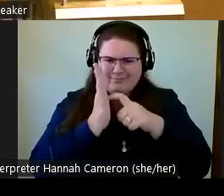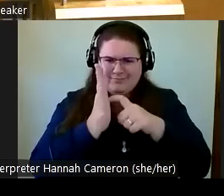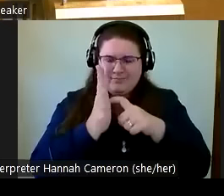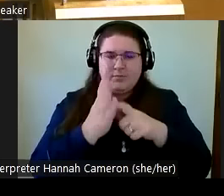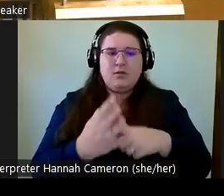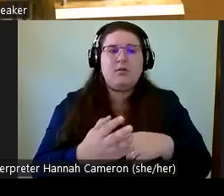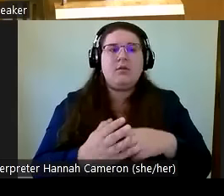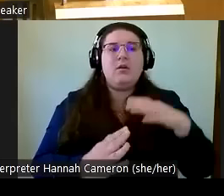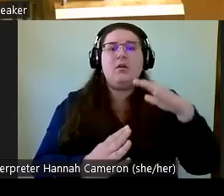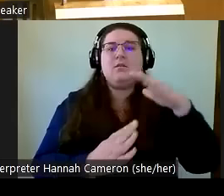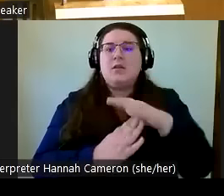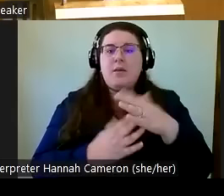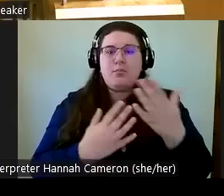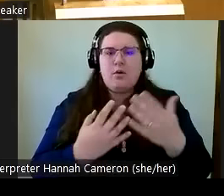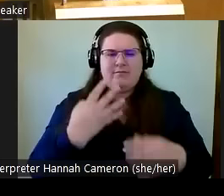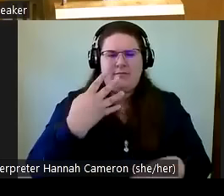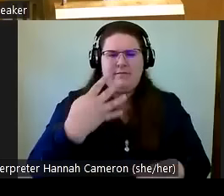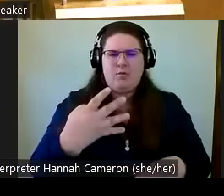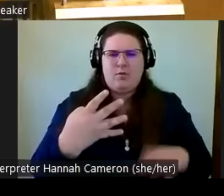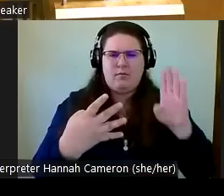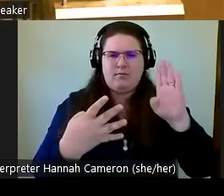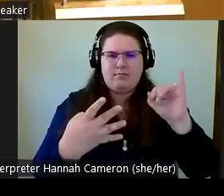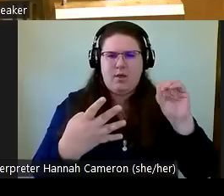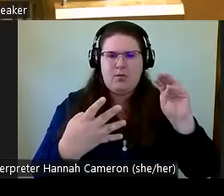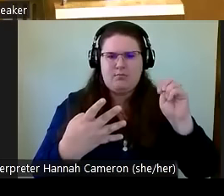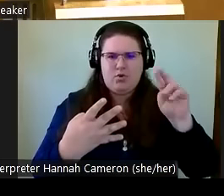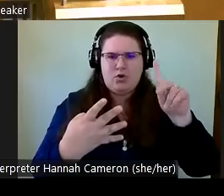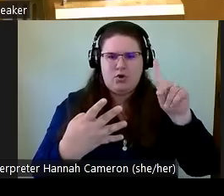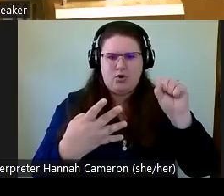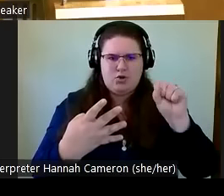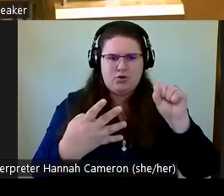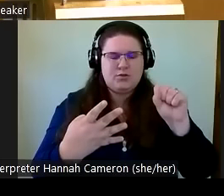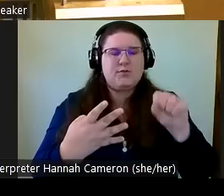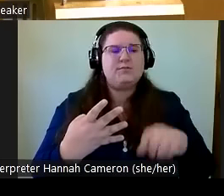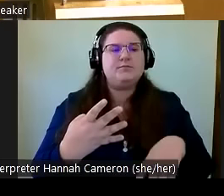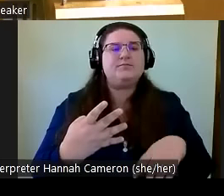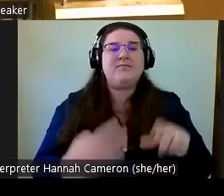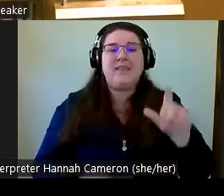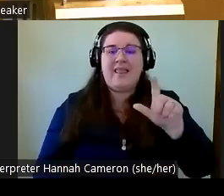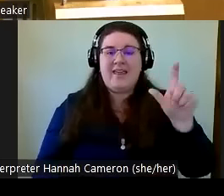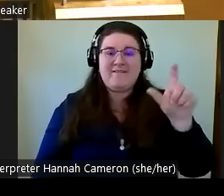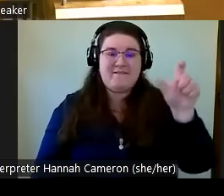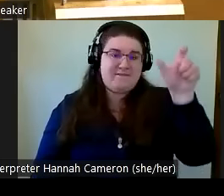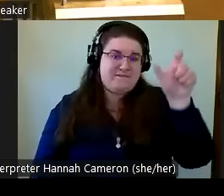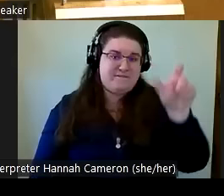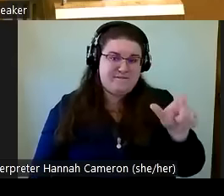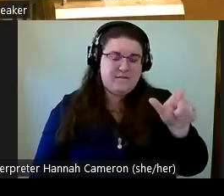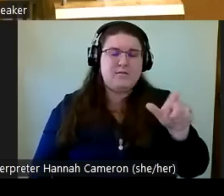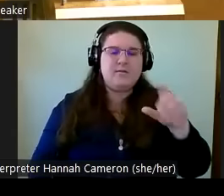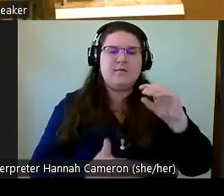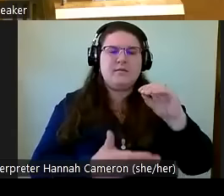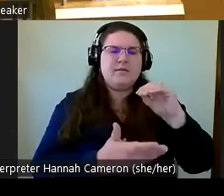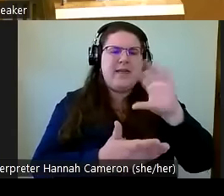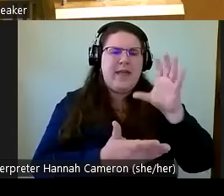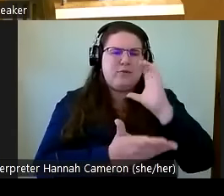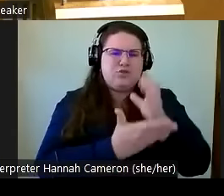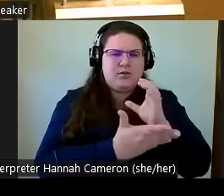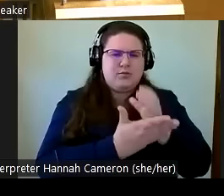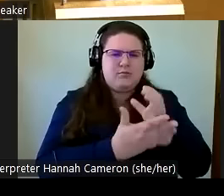the center of the diagnosis. And so on the left column, you'll see imaging-based biomarkers. On the right column, you'll